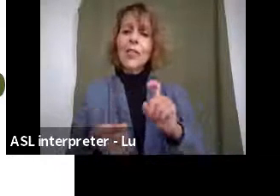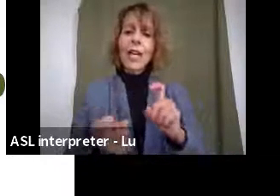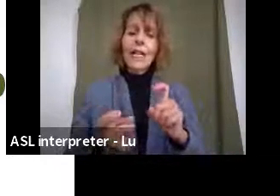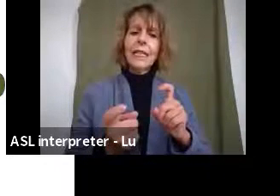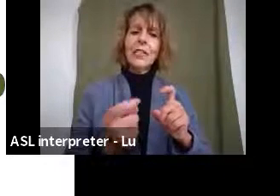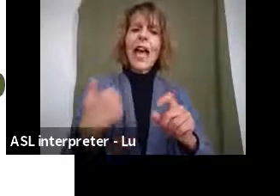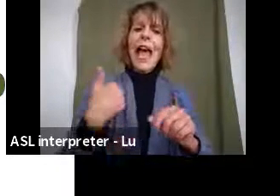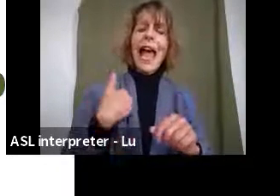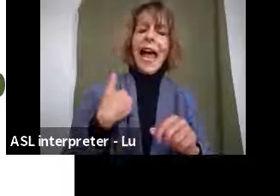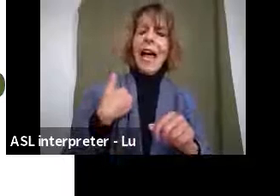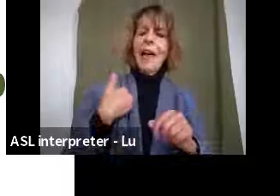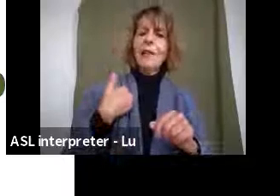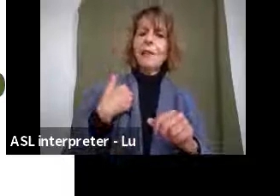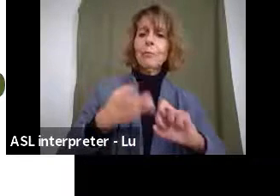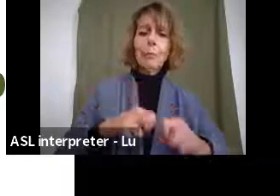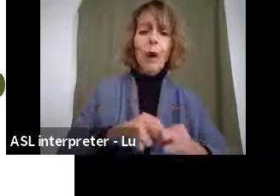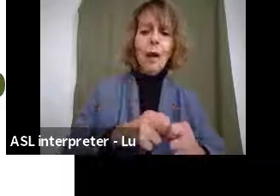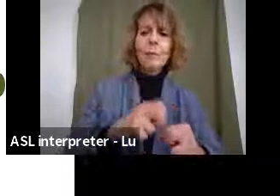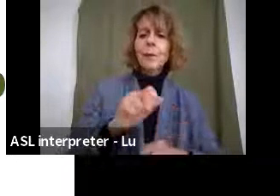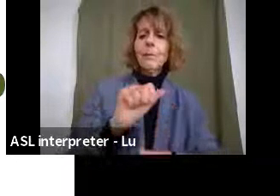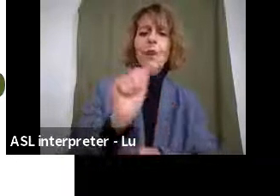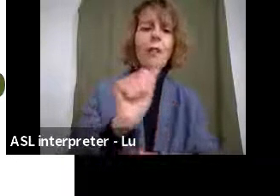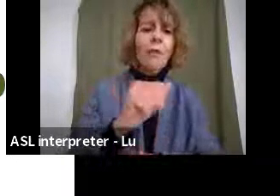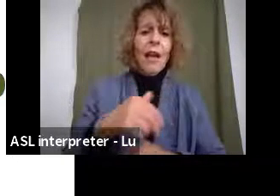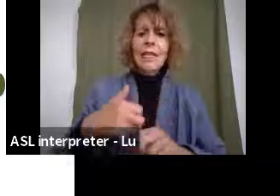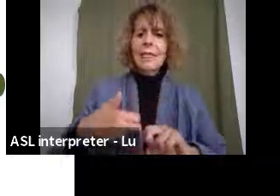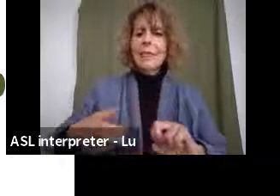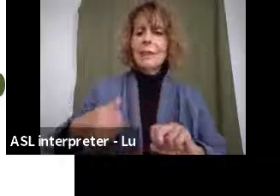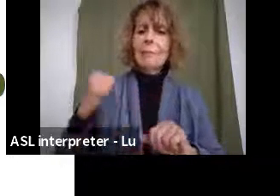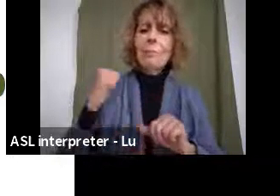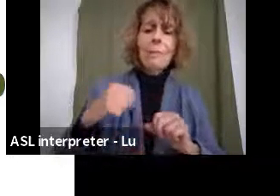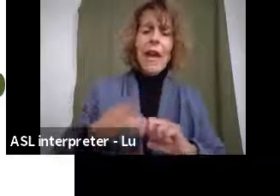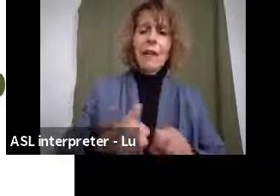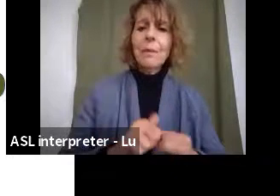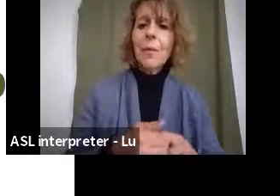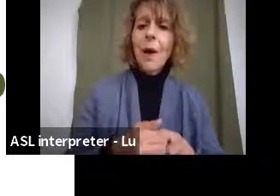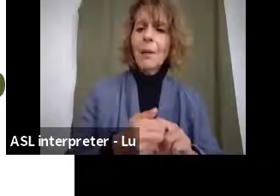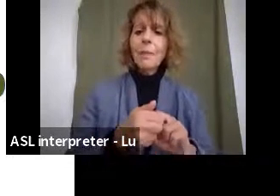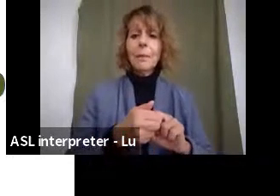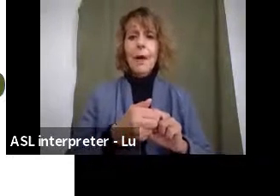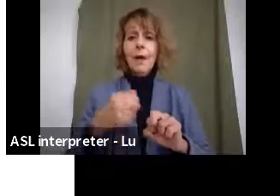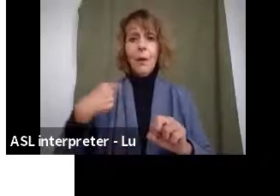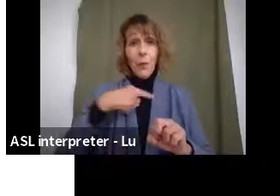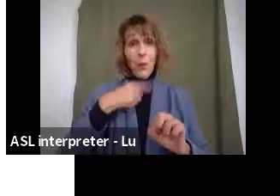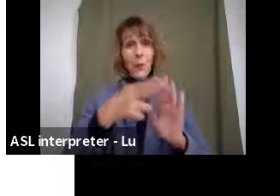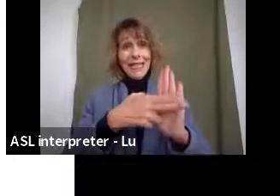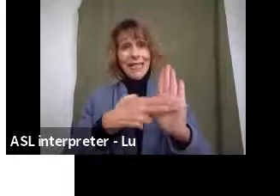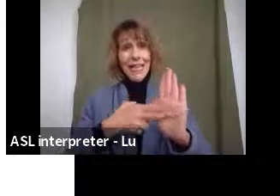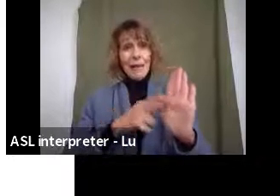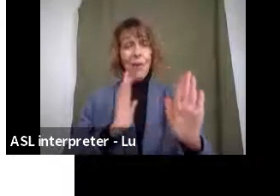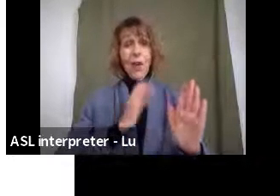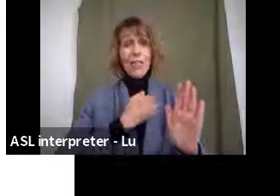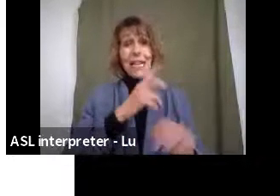not ask for accommodations. We may or may not admit that we can't hear or see.